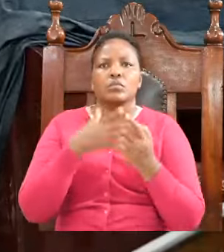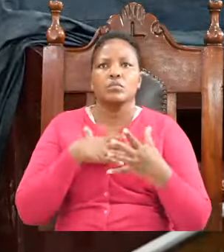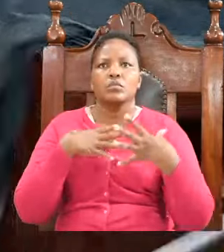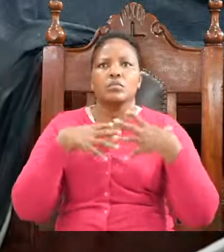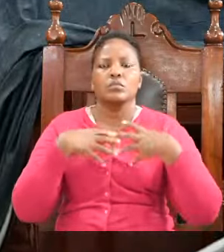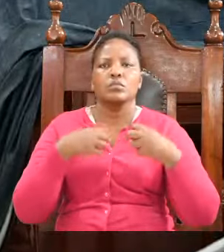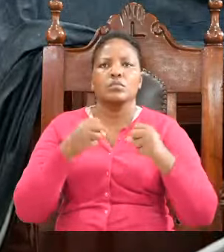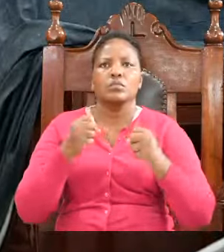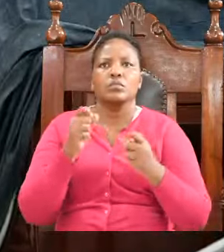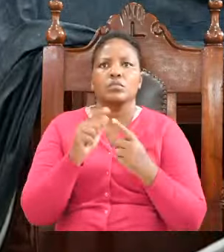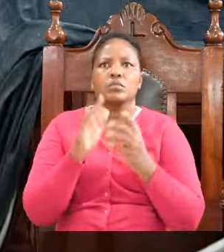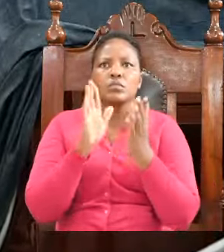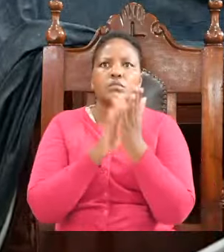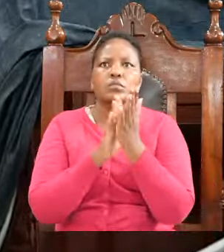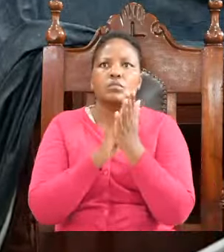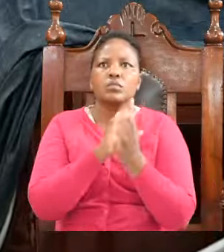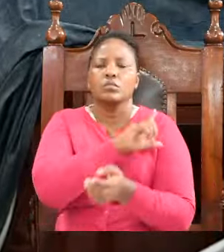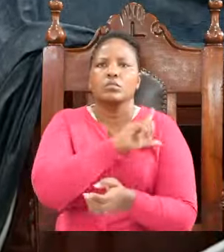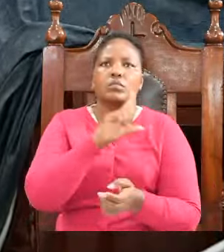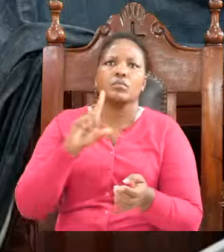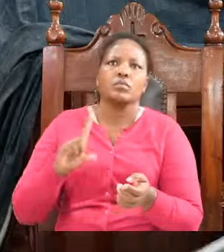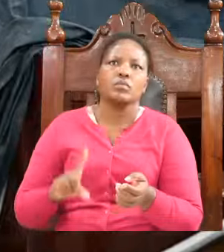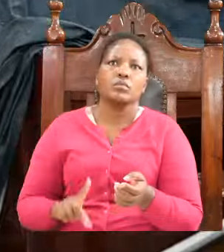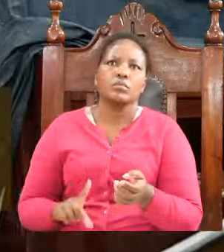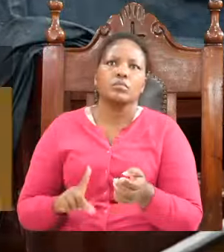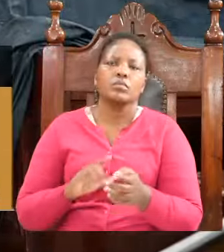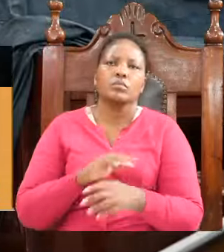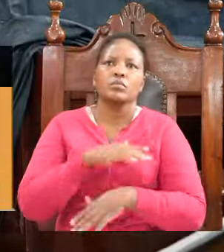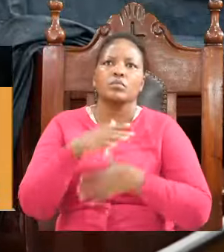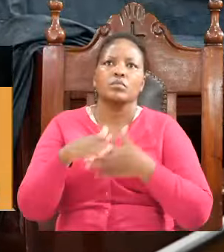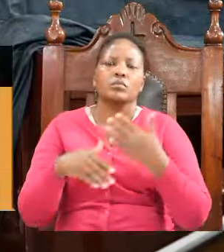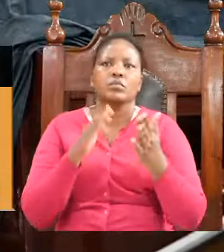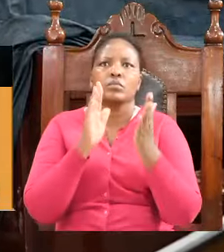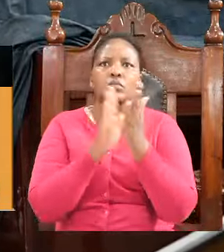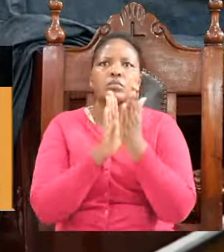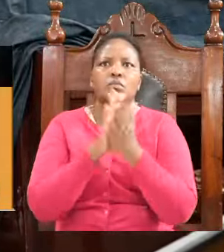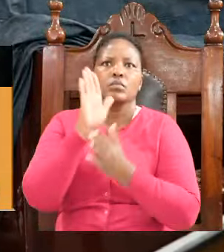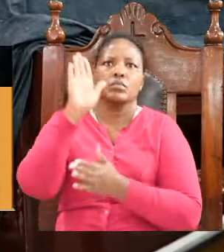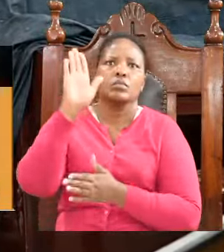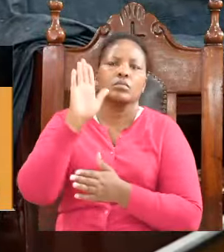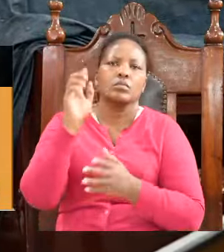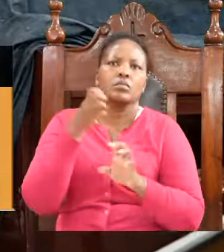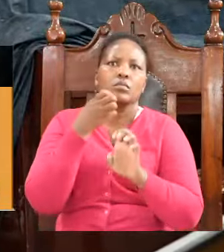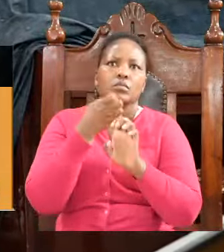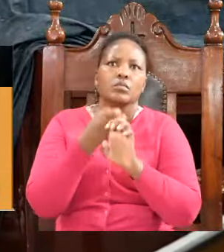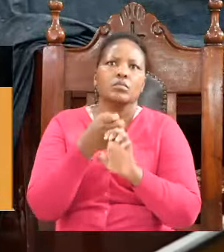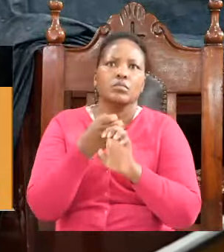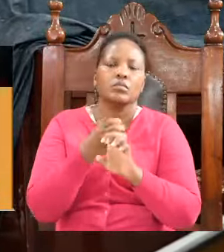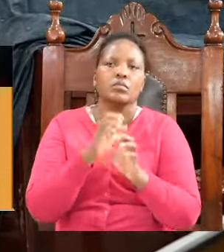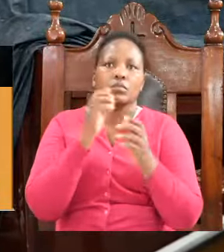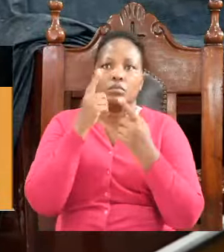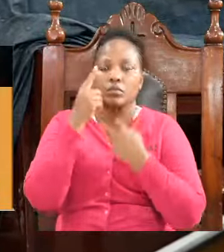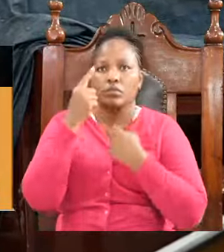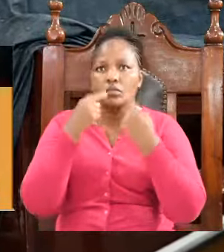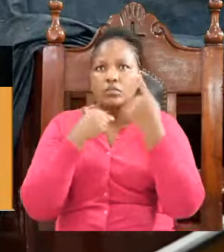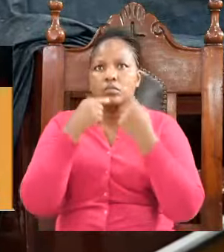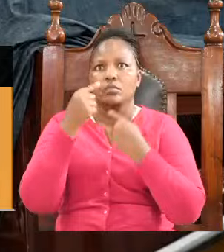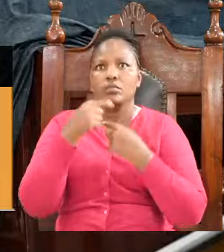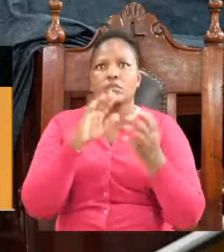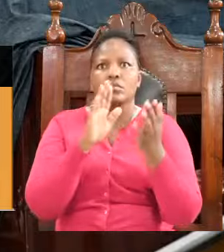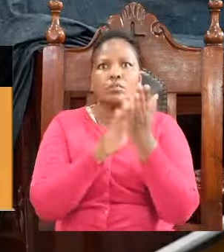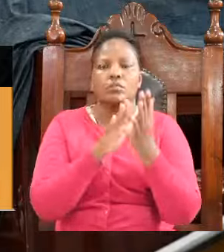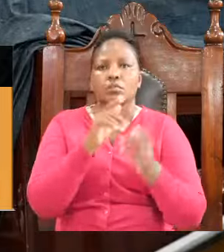to praise my Lord. If I don't praise him, the rocks going to cry out, glory